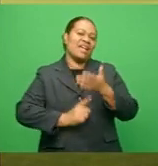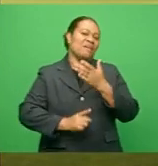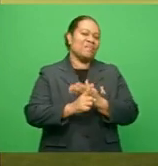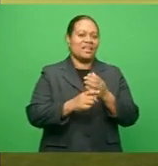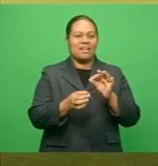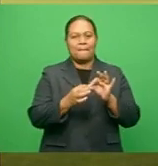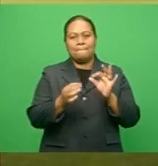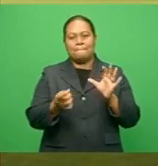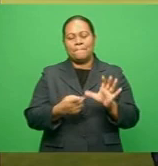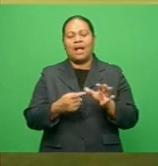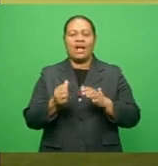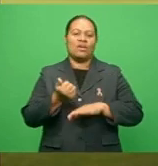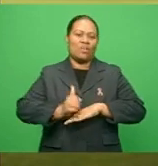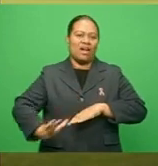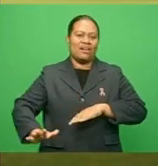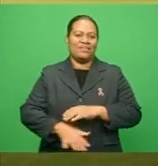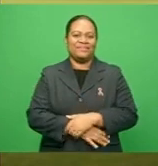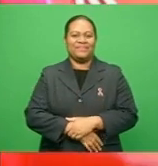grounds.